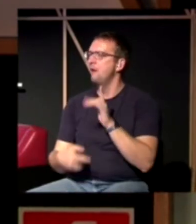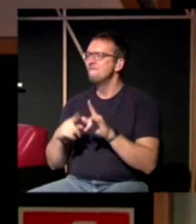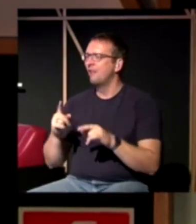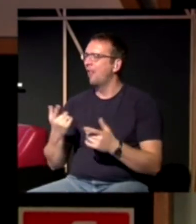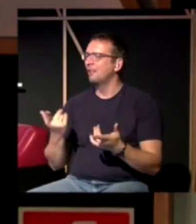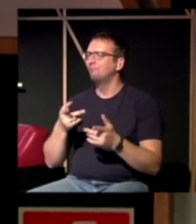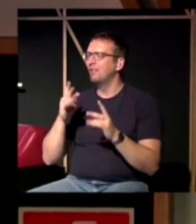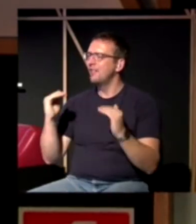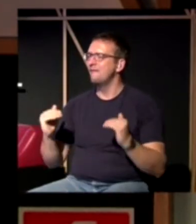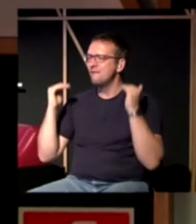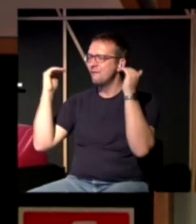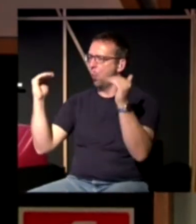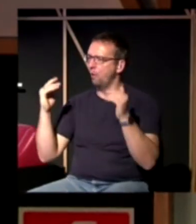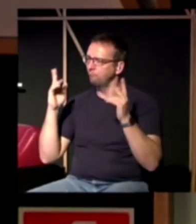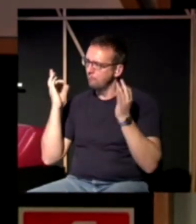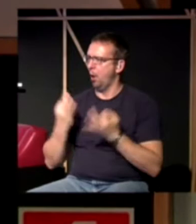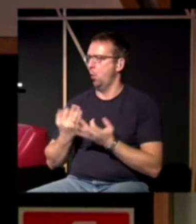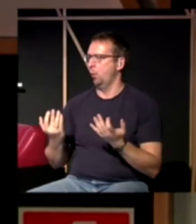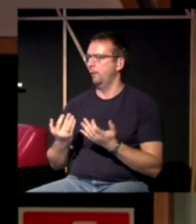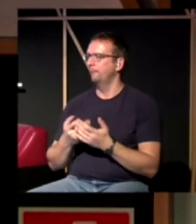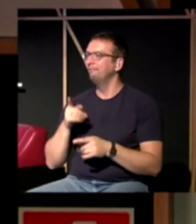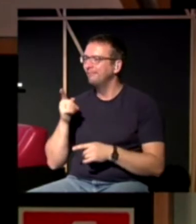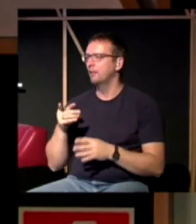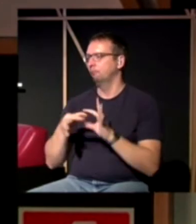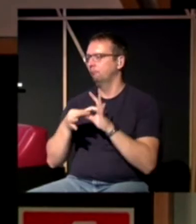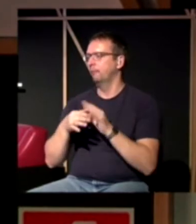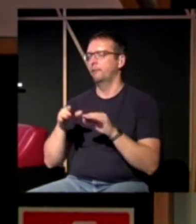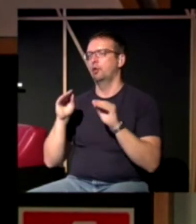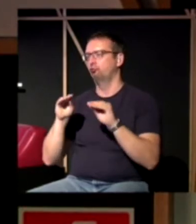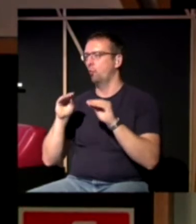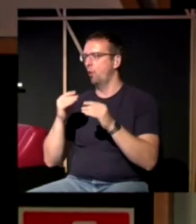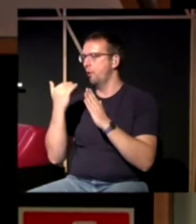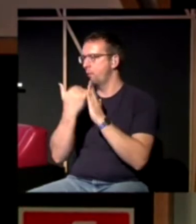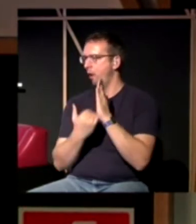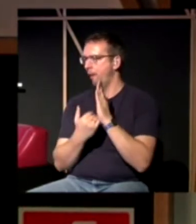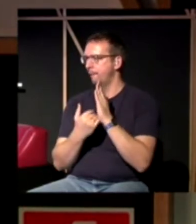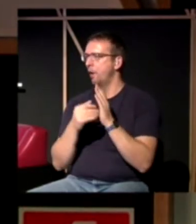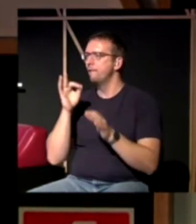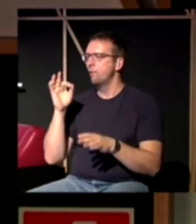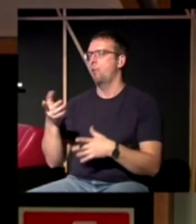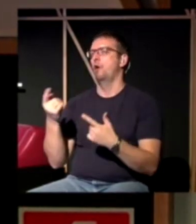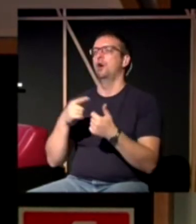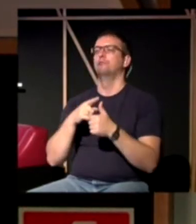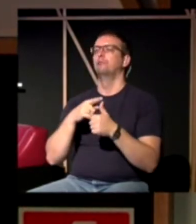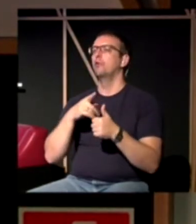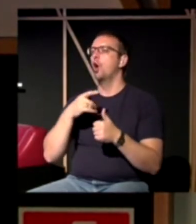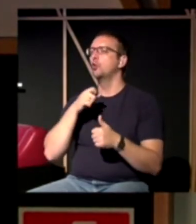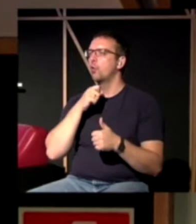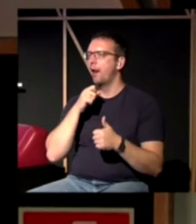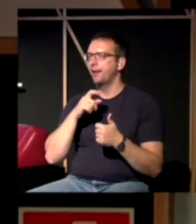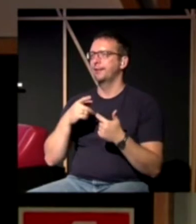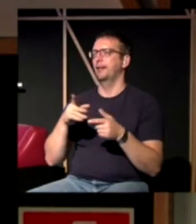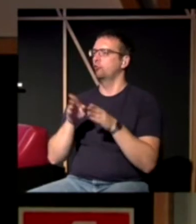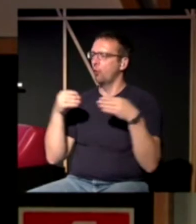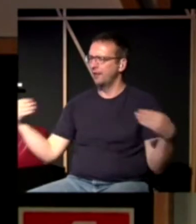we've worked with previously who we know provide the level of commentary that we know partially sighted and blind fans deserve. The network